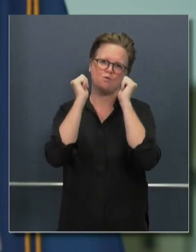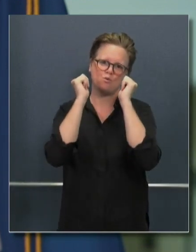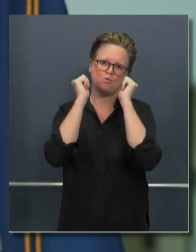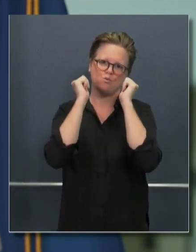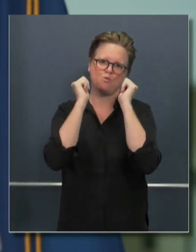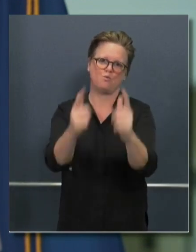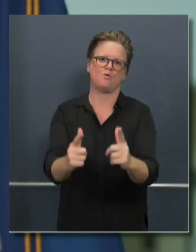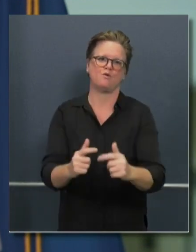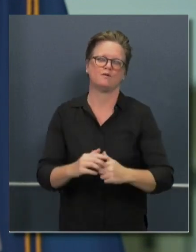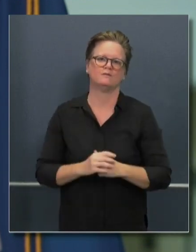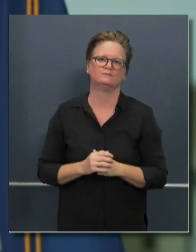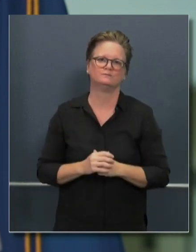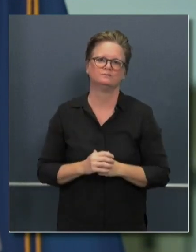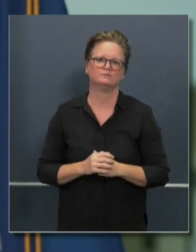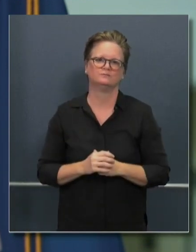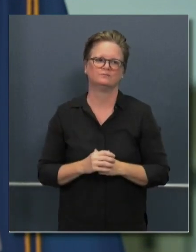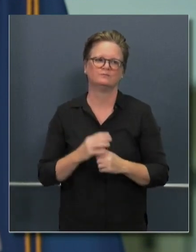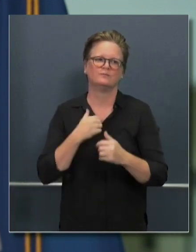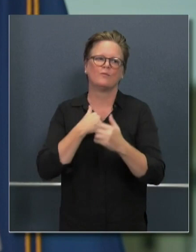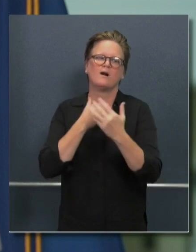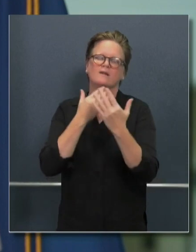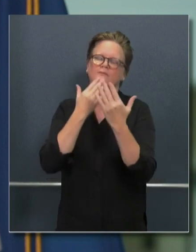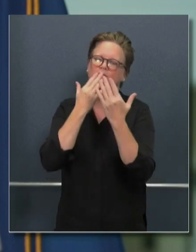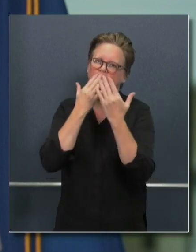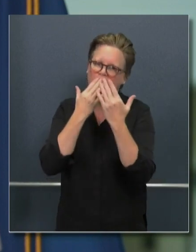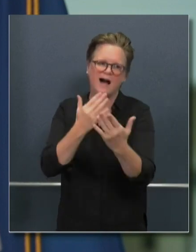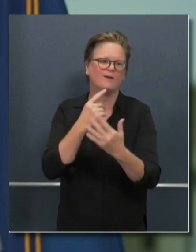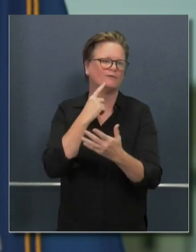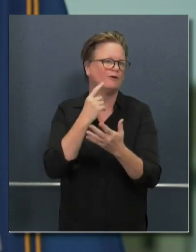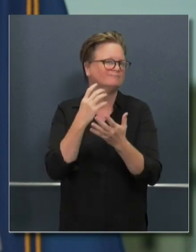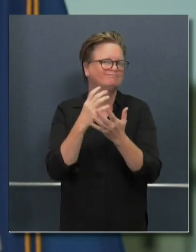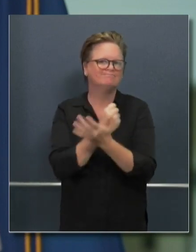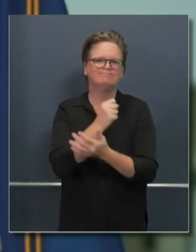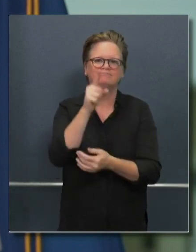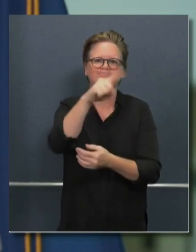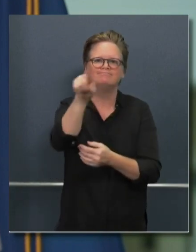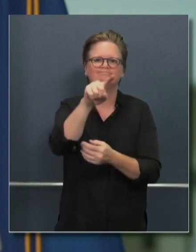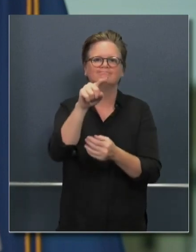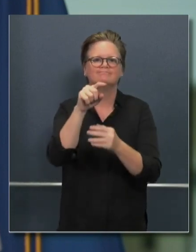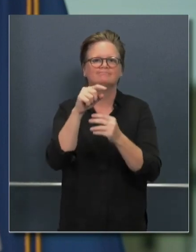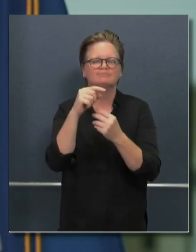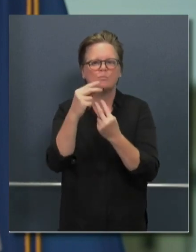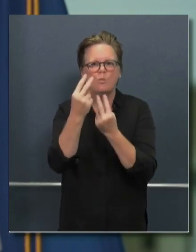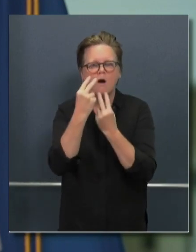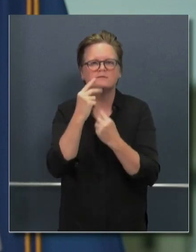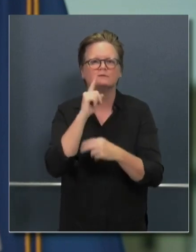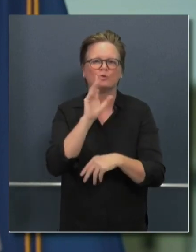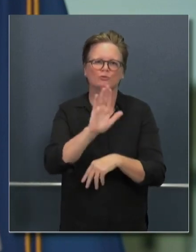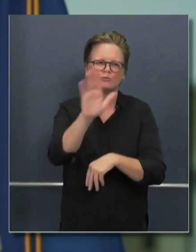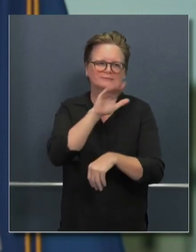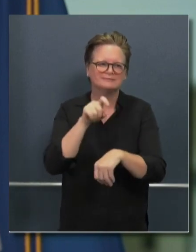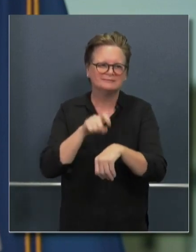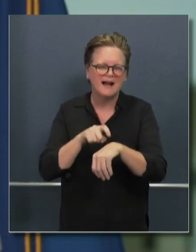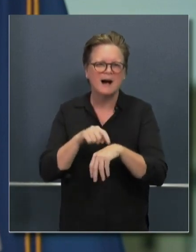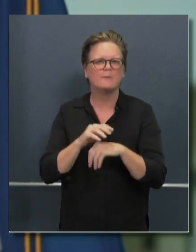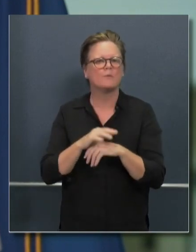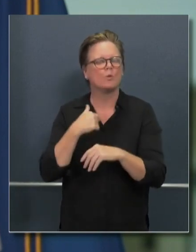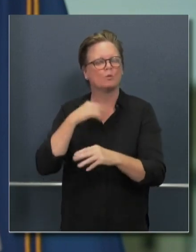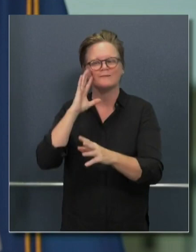thank everybody for the opportunity and privilege of your time. And just know we look forward to updating you on a consistent